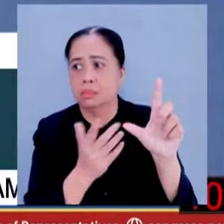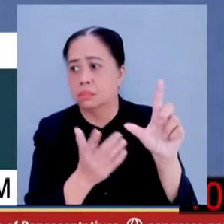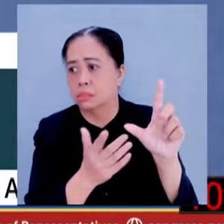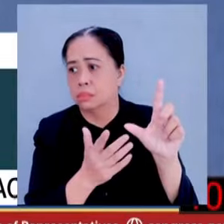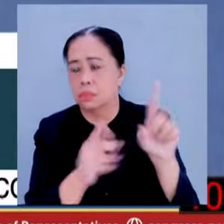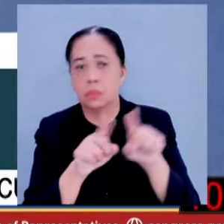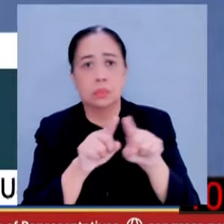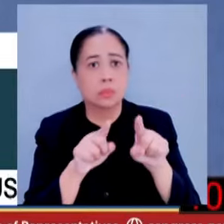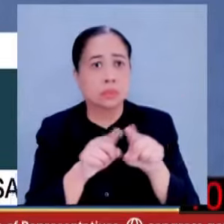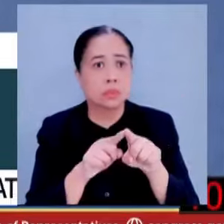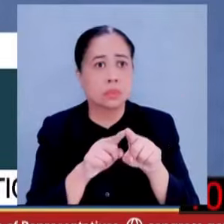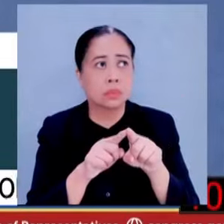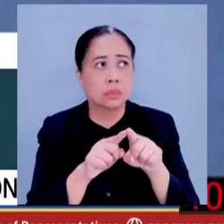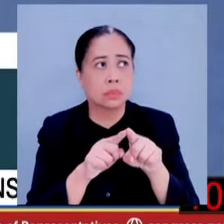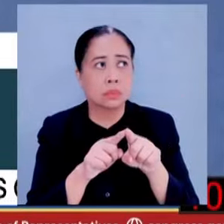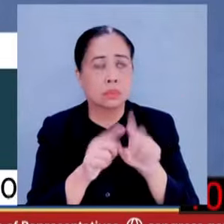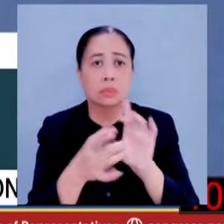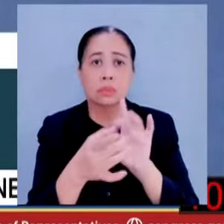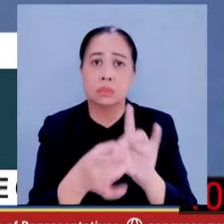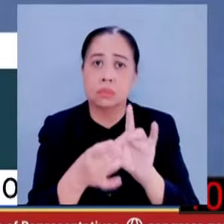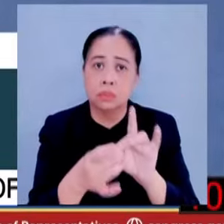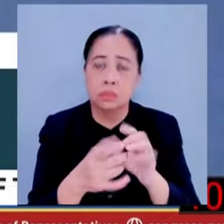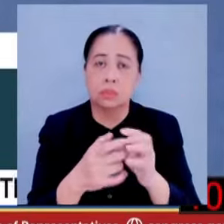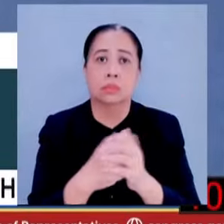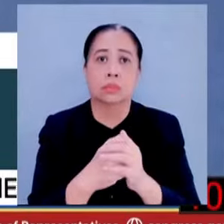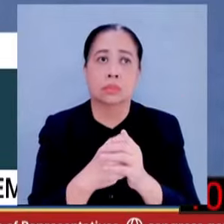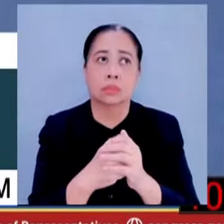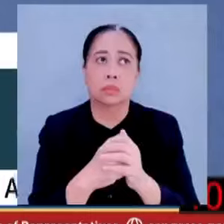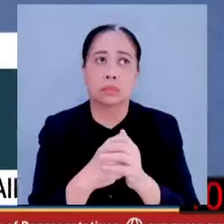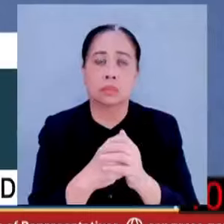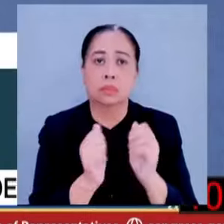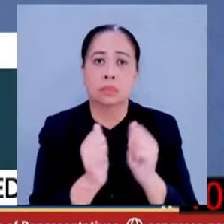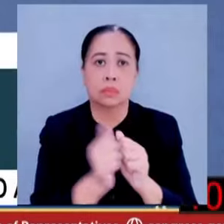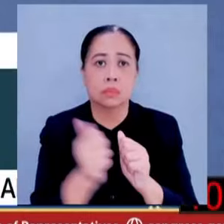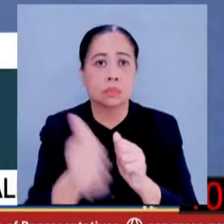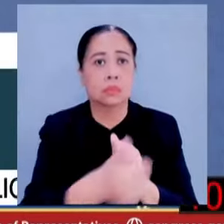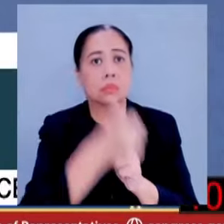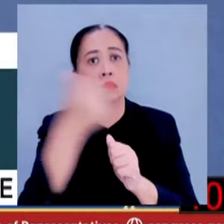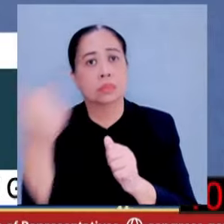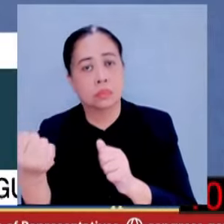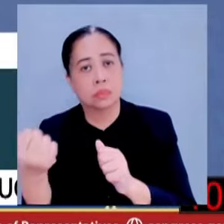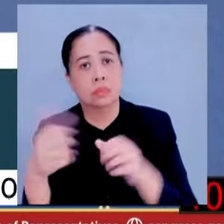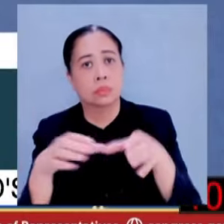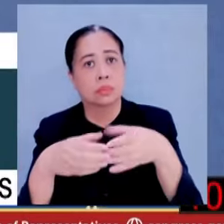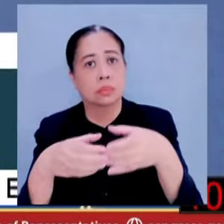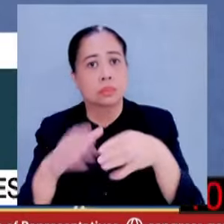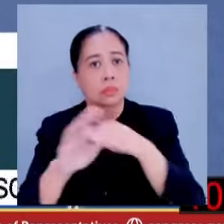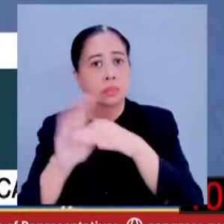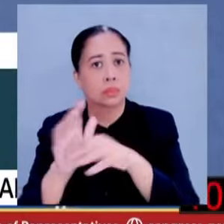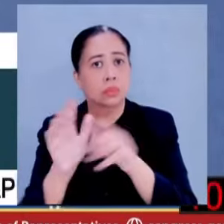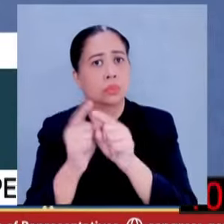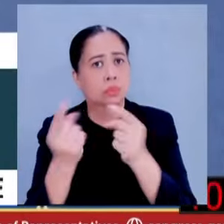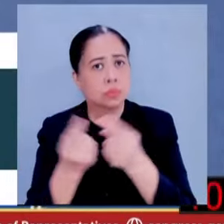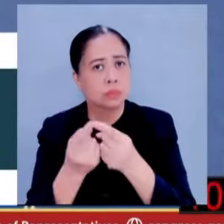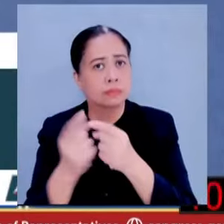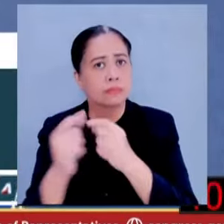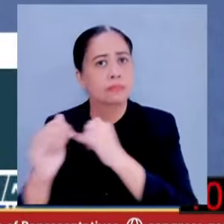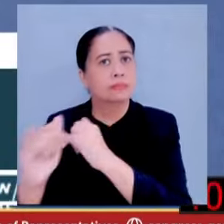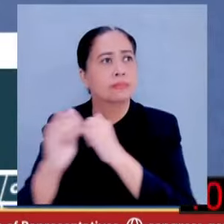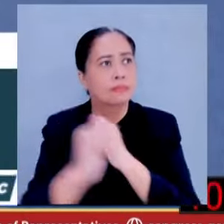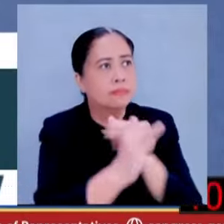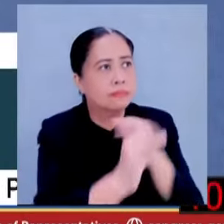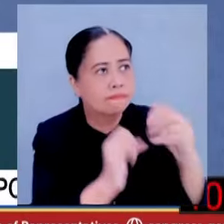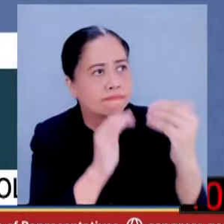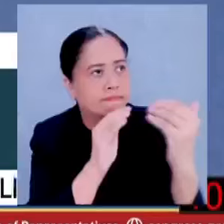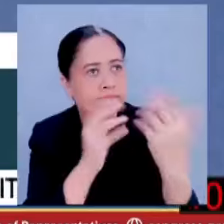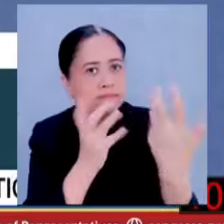also coordinate with the other partyless groups, kindred partyless groups. Although,